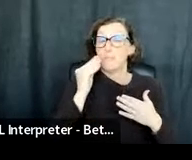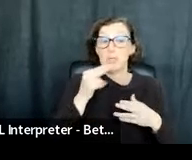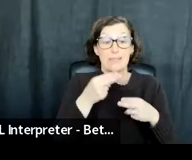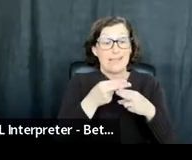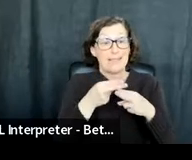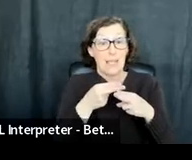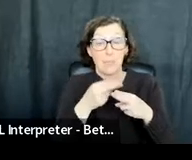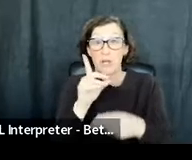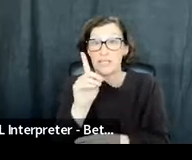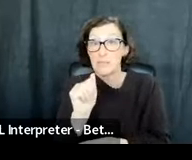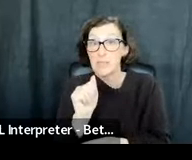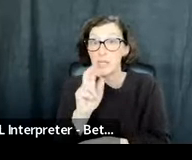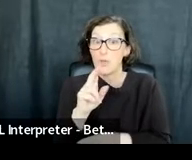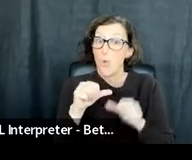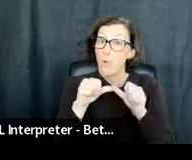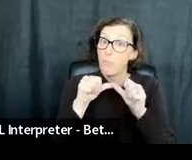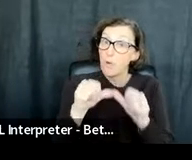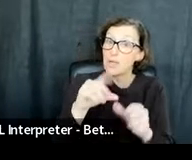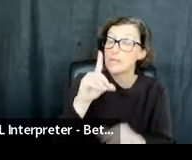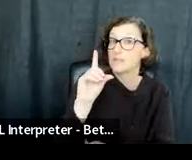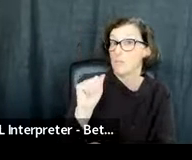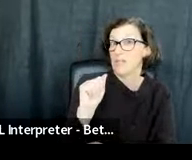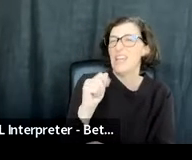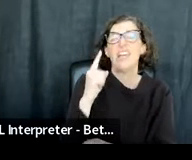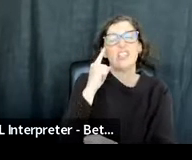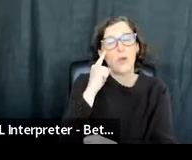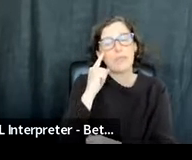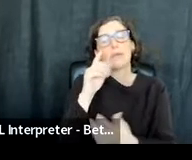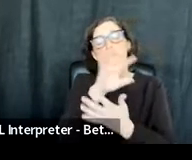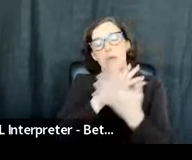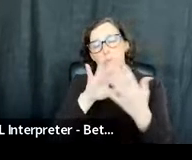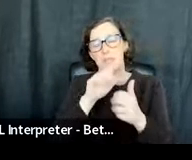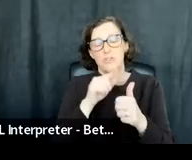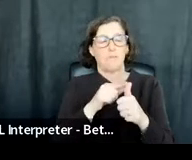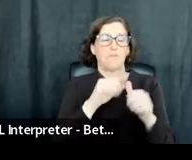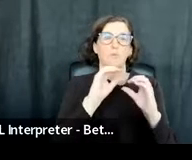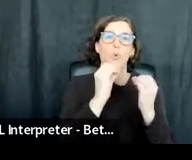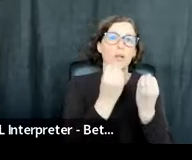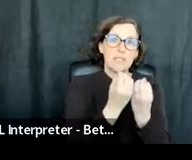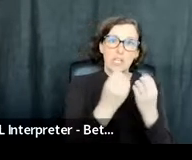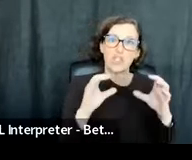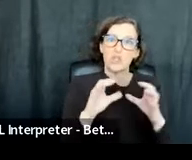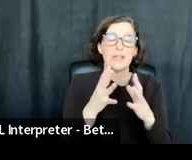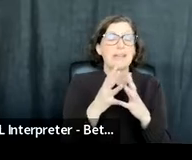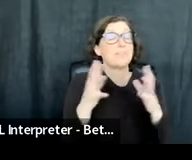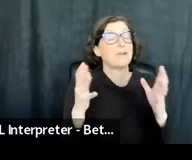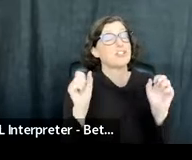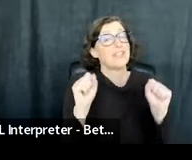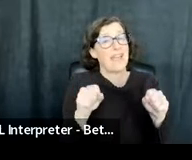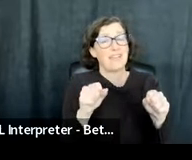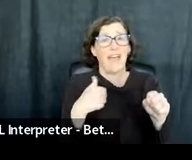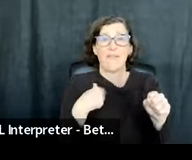changes. And so I think it's a combination of the organization doing as much as it can to have a